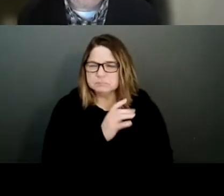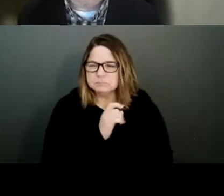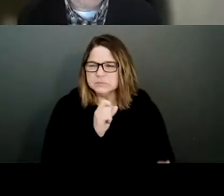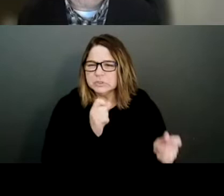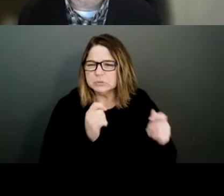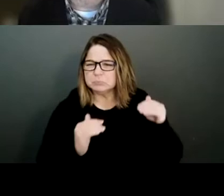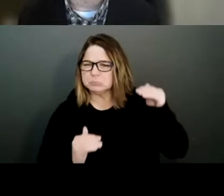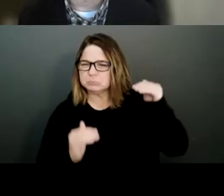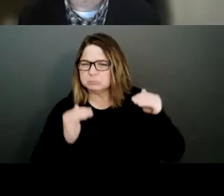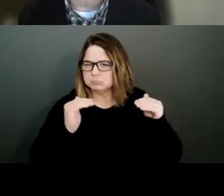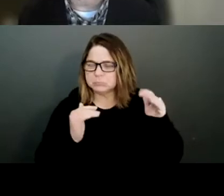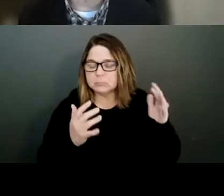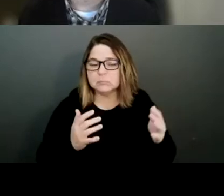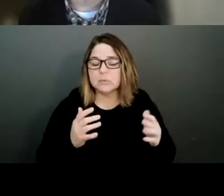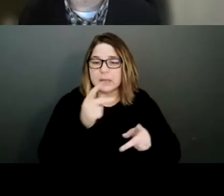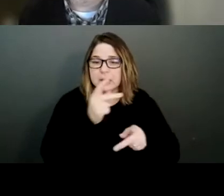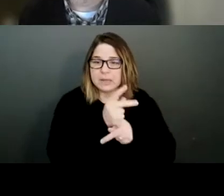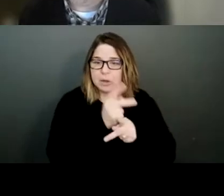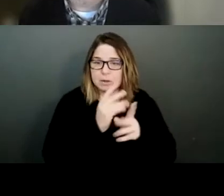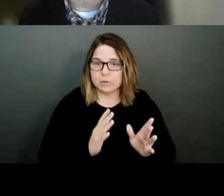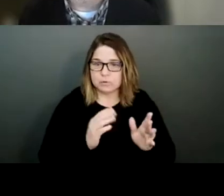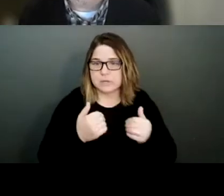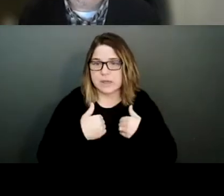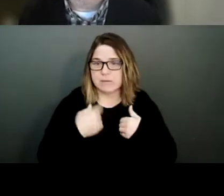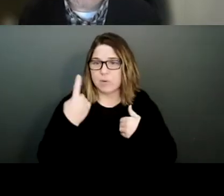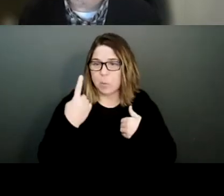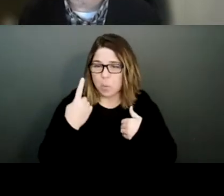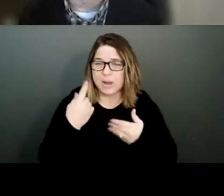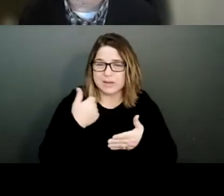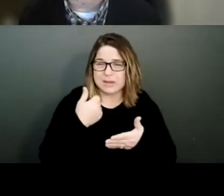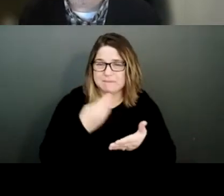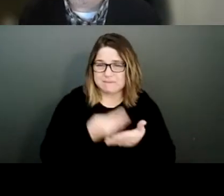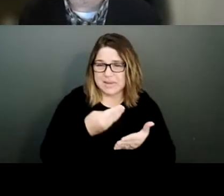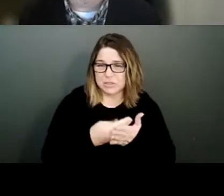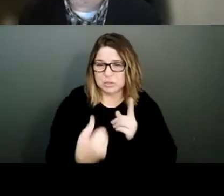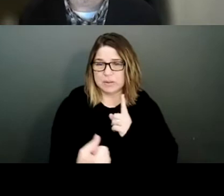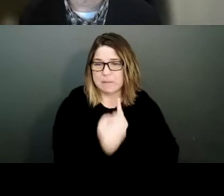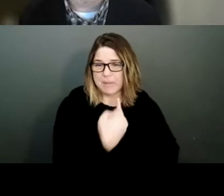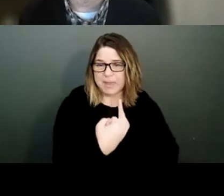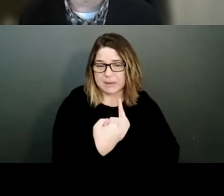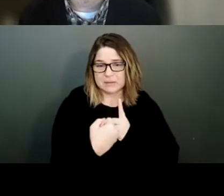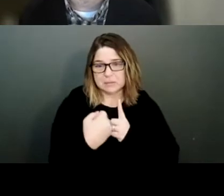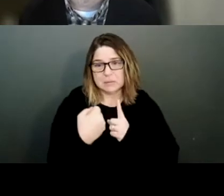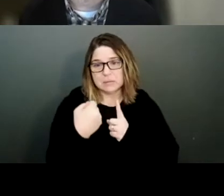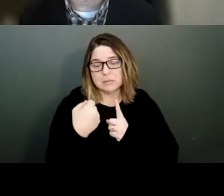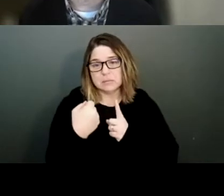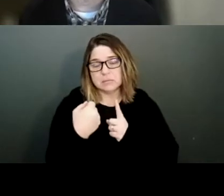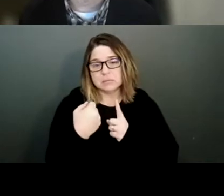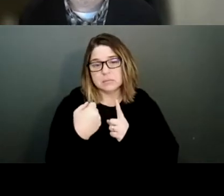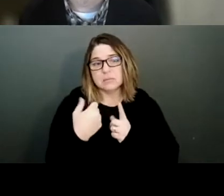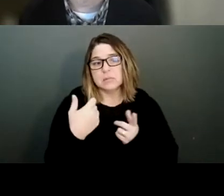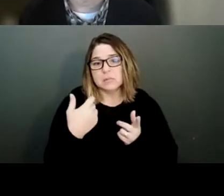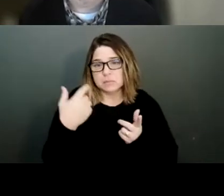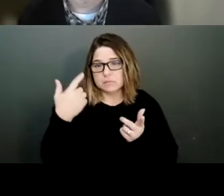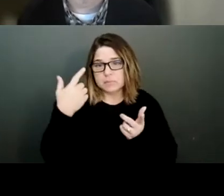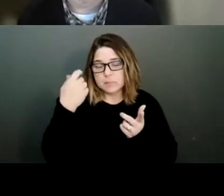Caregivers have had at least one significant financial impact as a result of their caregiving role. You'll also